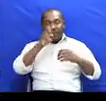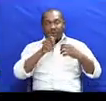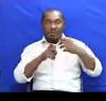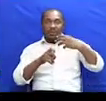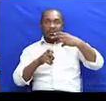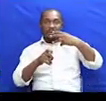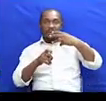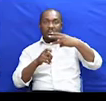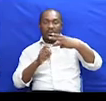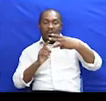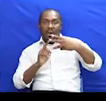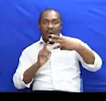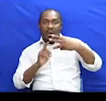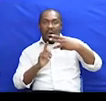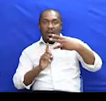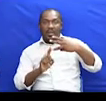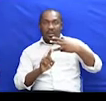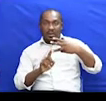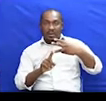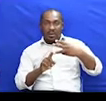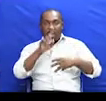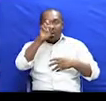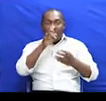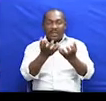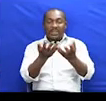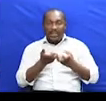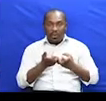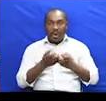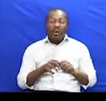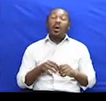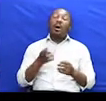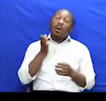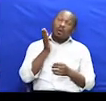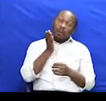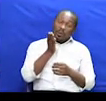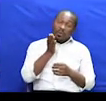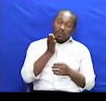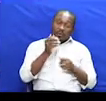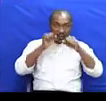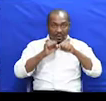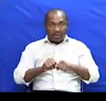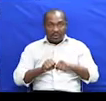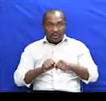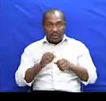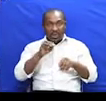Roman 3. What is it required? It requires you to calculate the